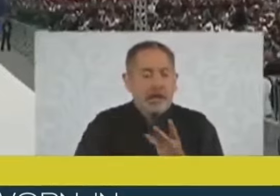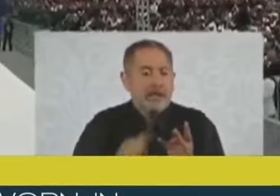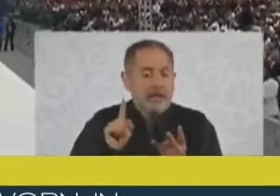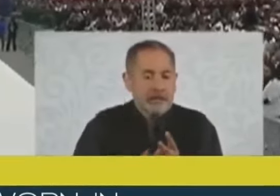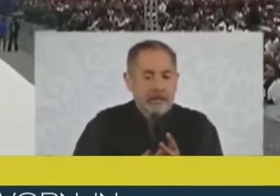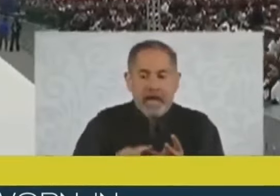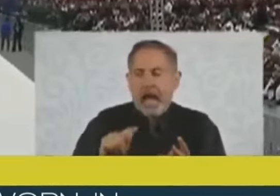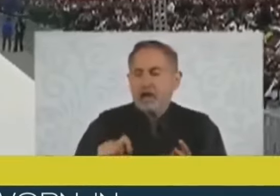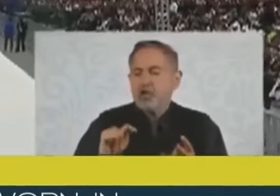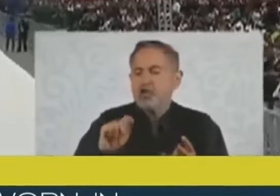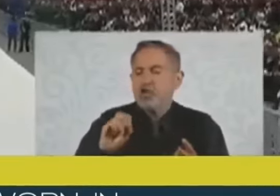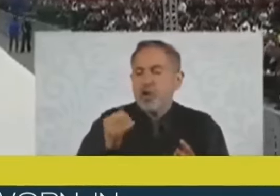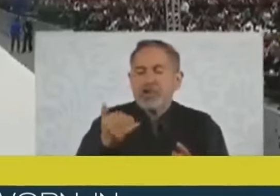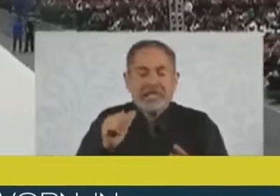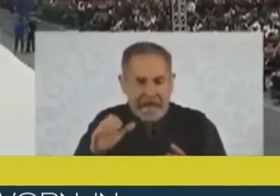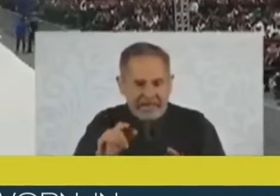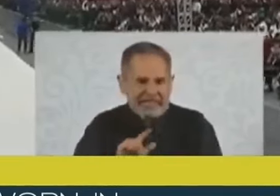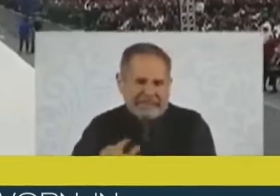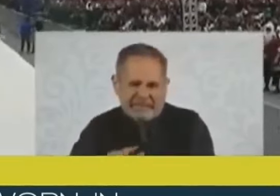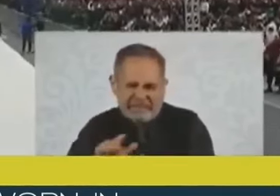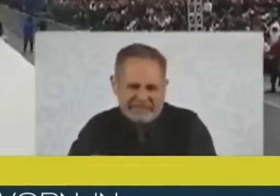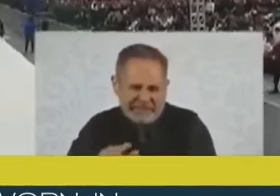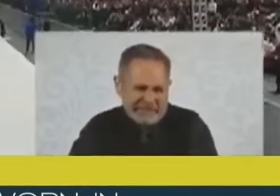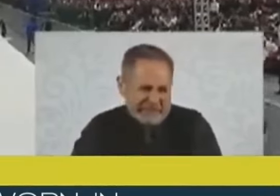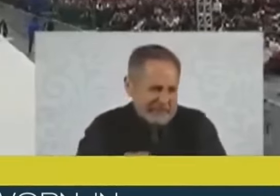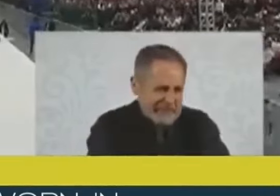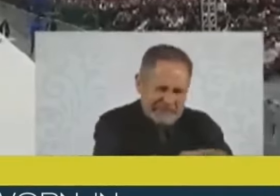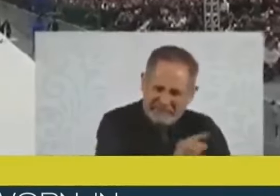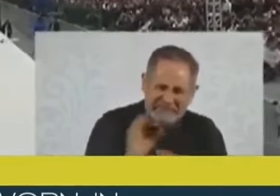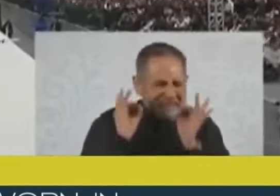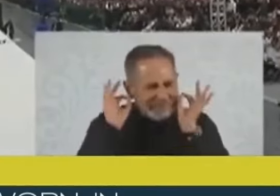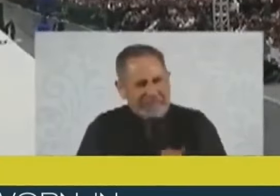Lerma Santiago, Tula, and Atoyac River.